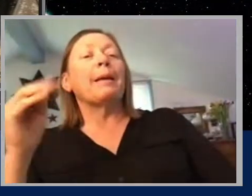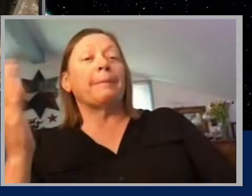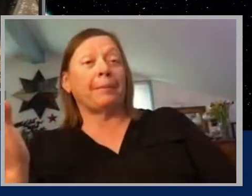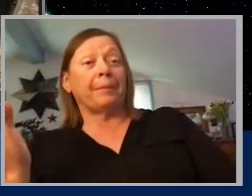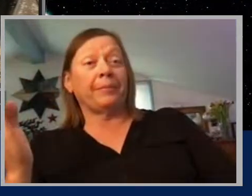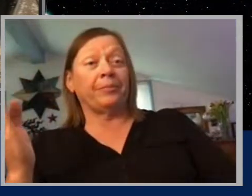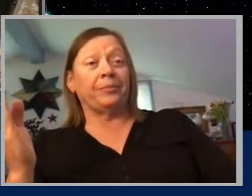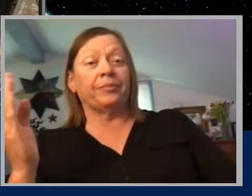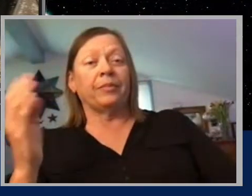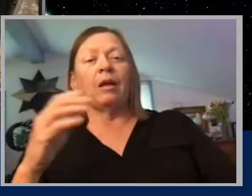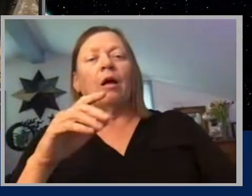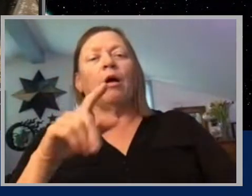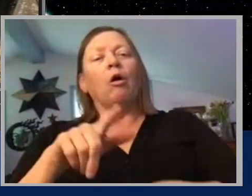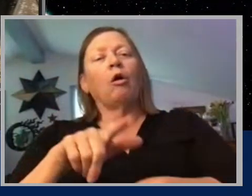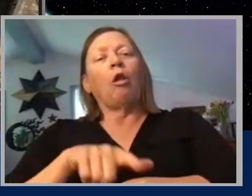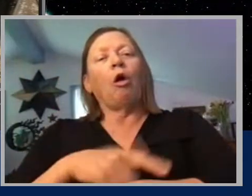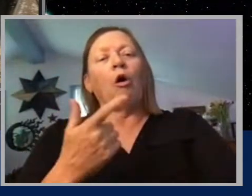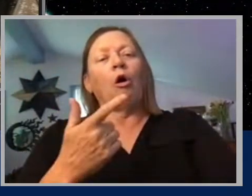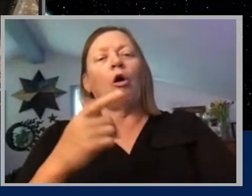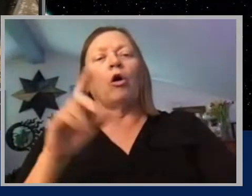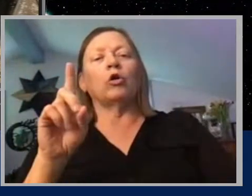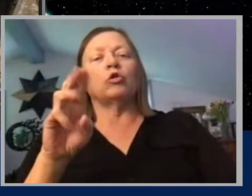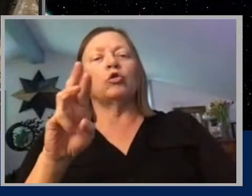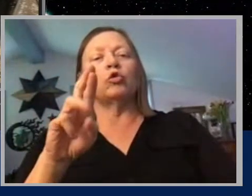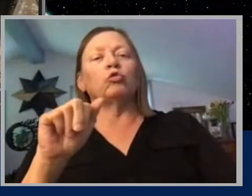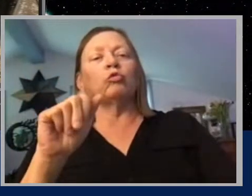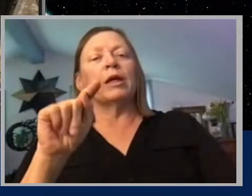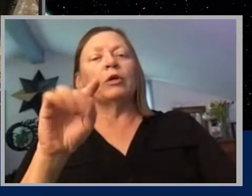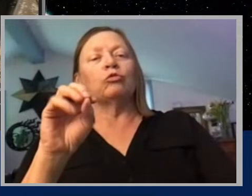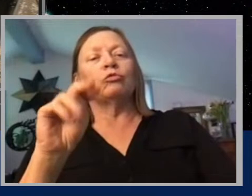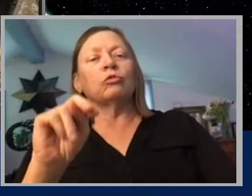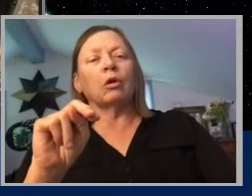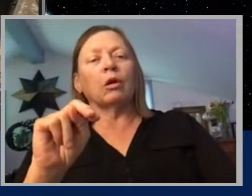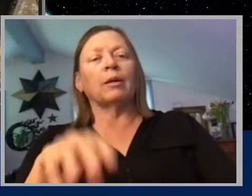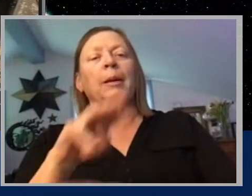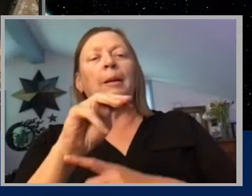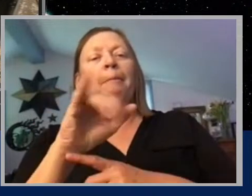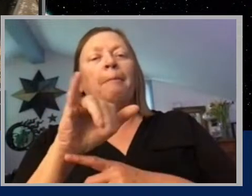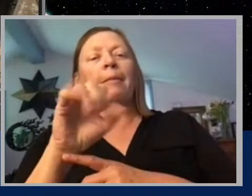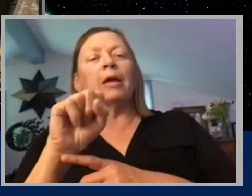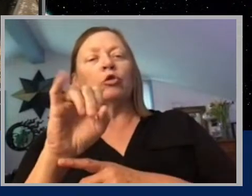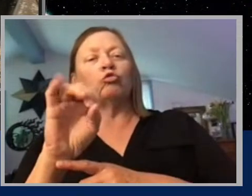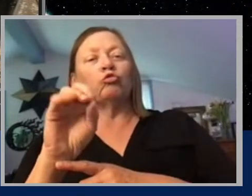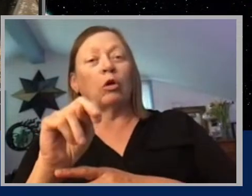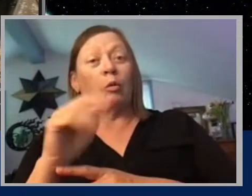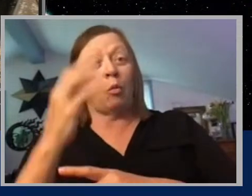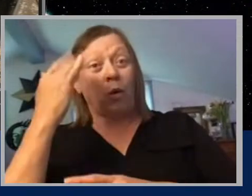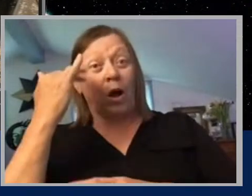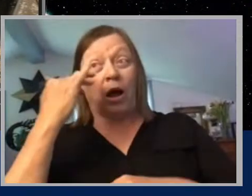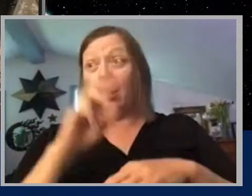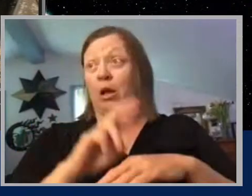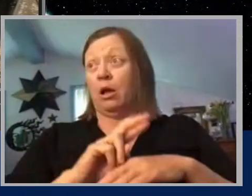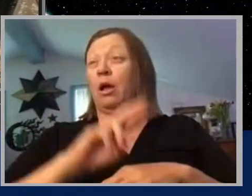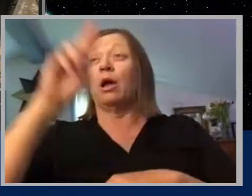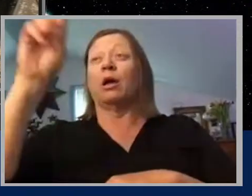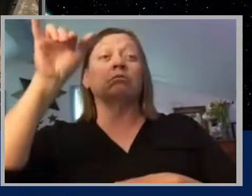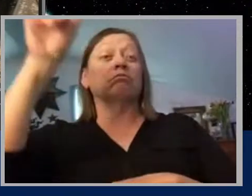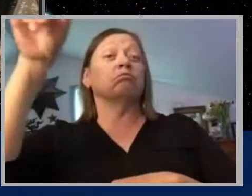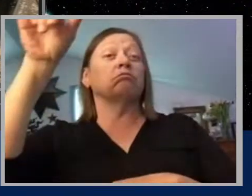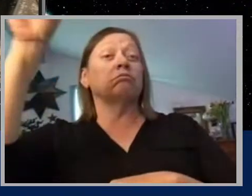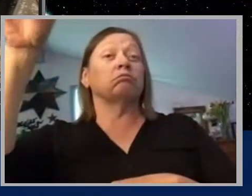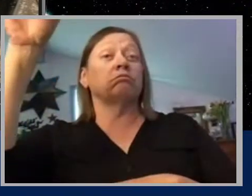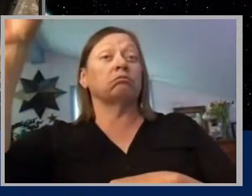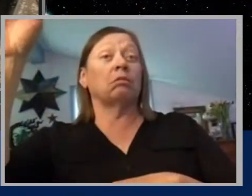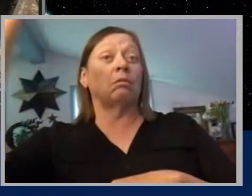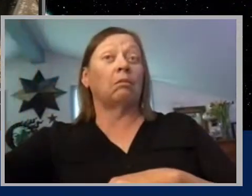for so long. They're not really used to the feeling of gravity. And recovery, re-entry into the atmosphere and splashdown is a pretty